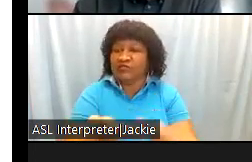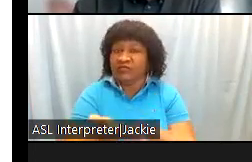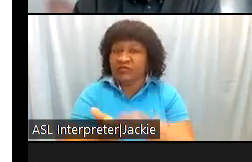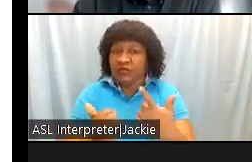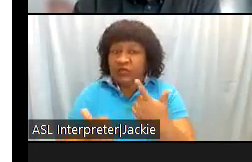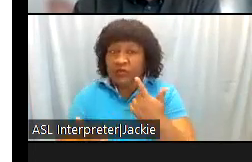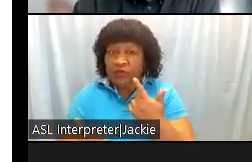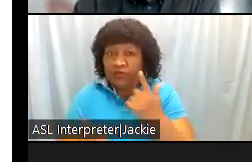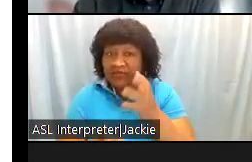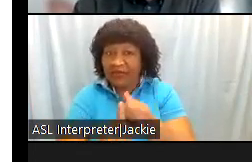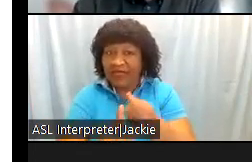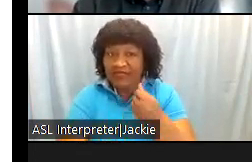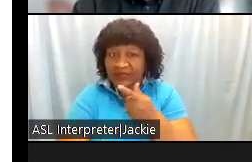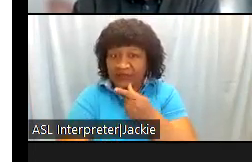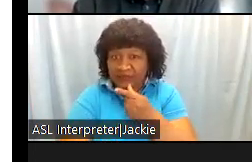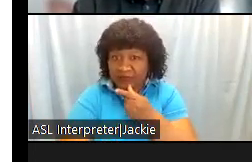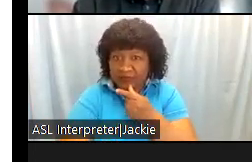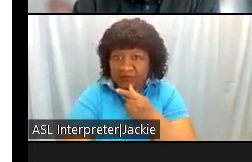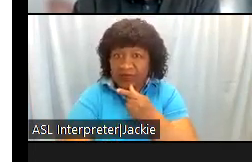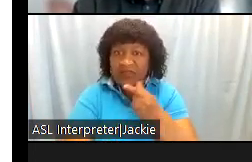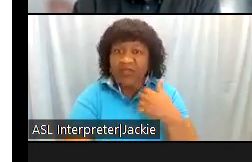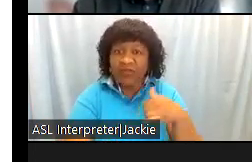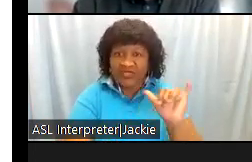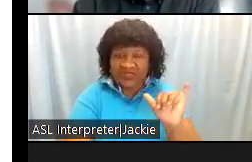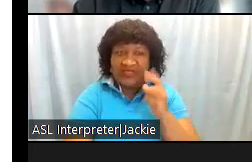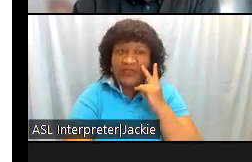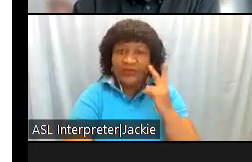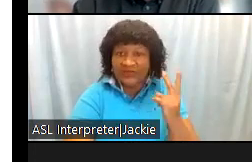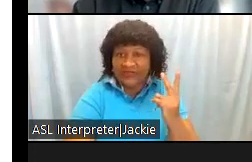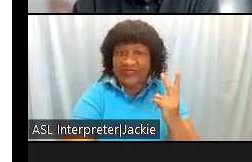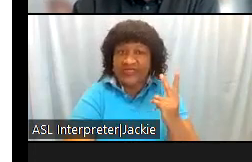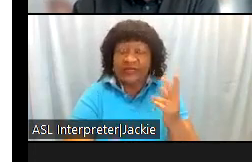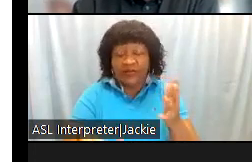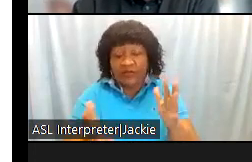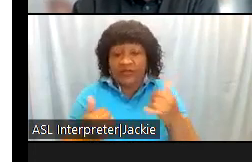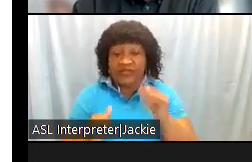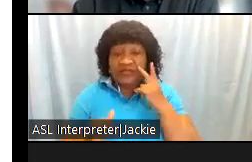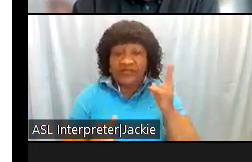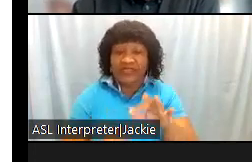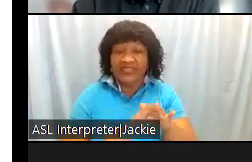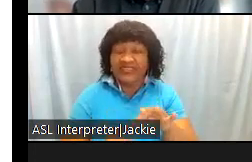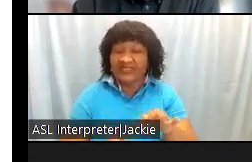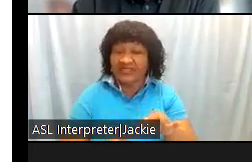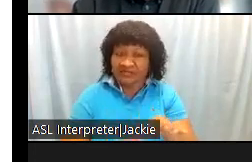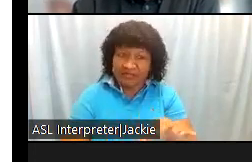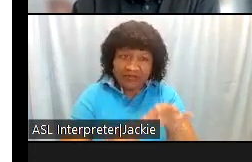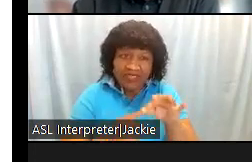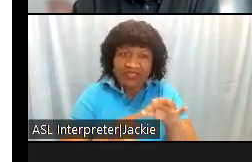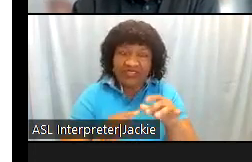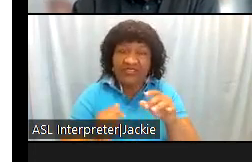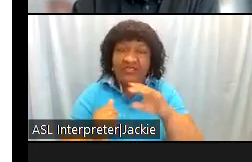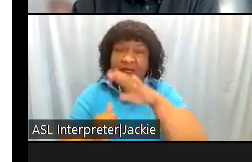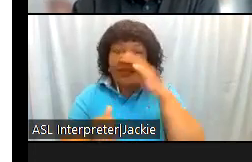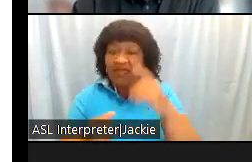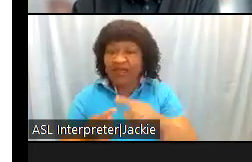is really impacted. And we are still seeing, and we are seeing, especially in the Black and